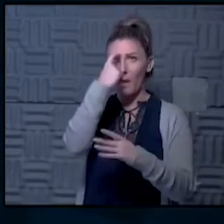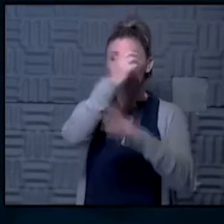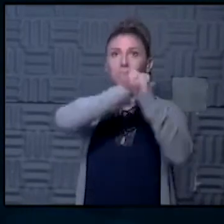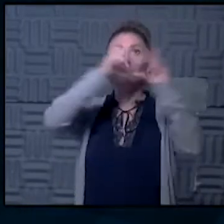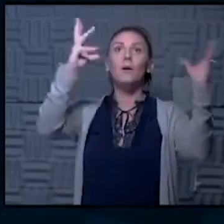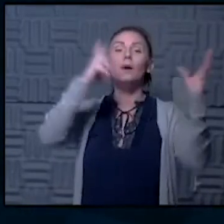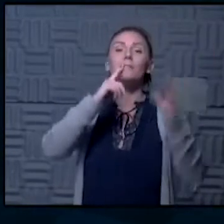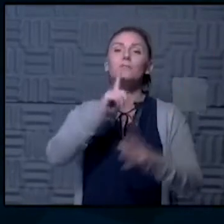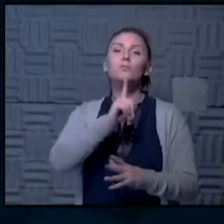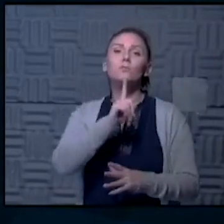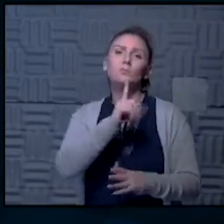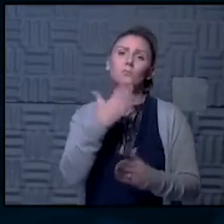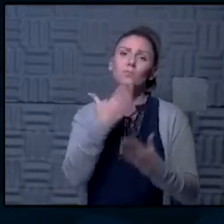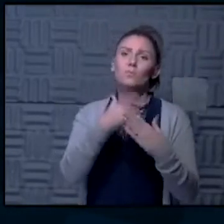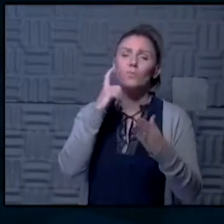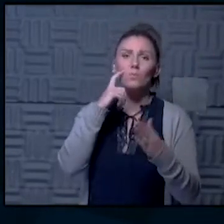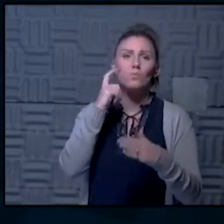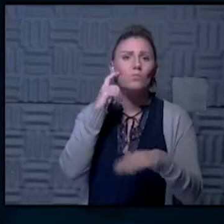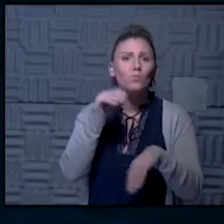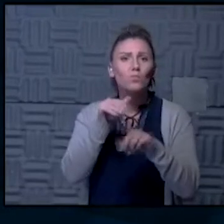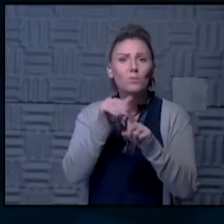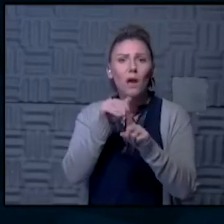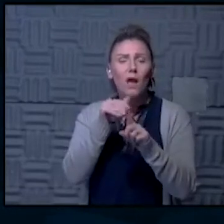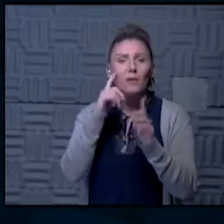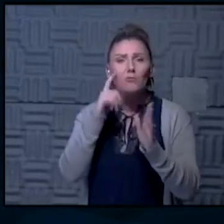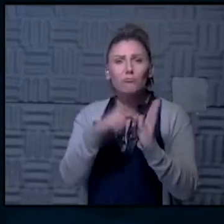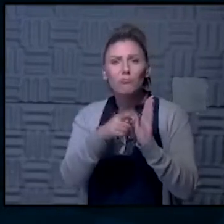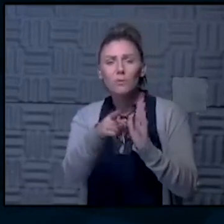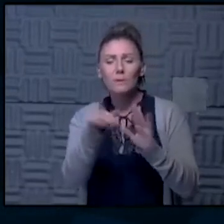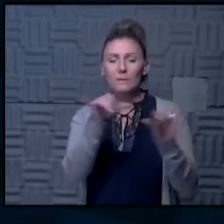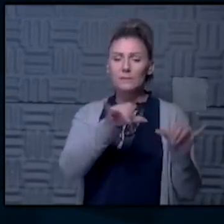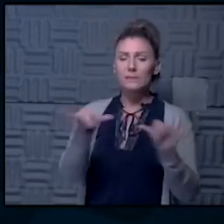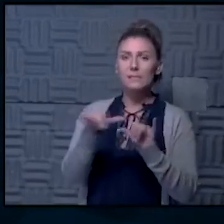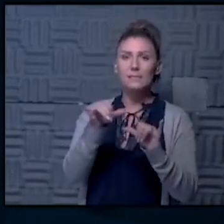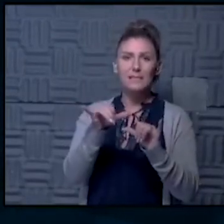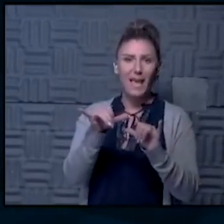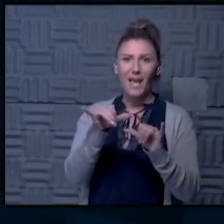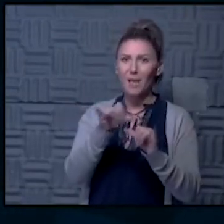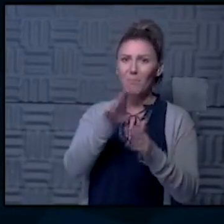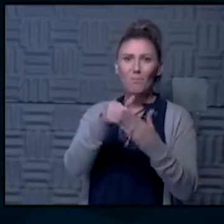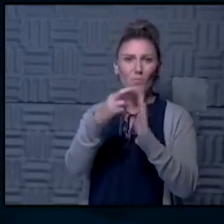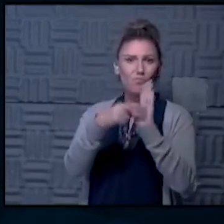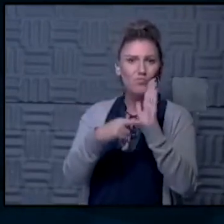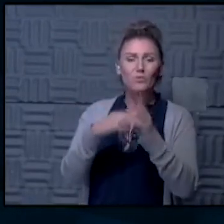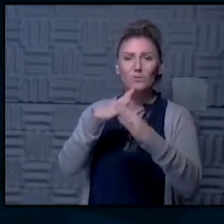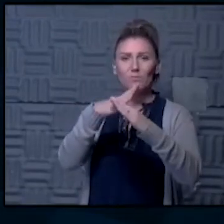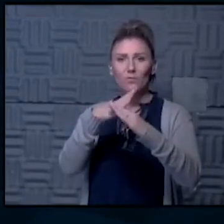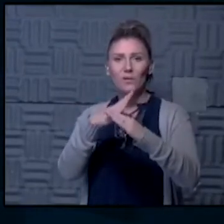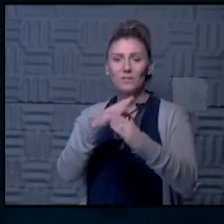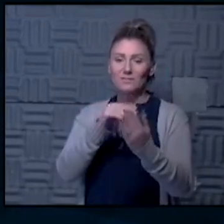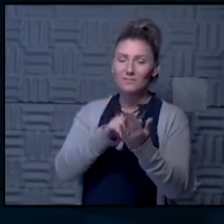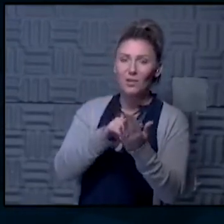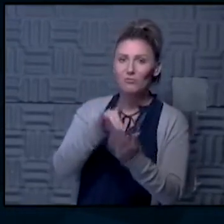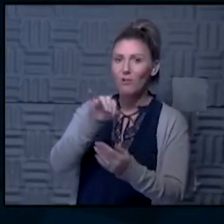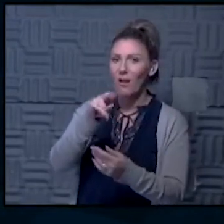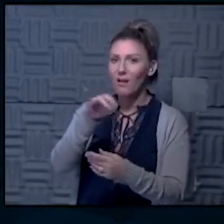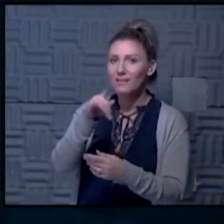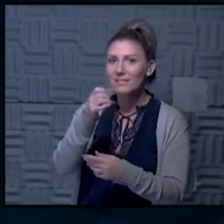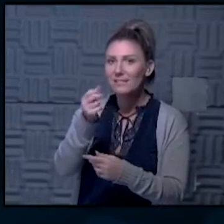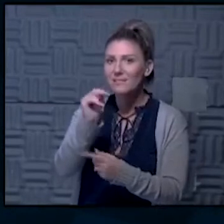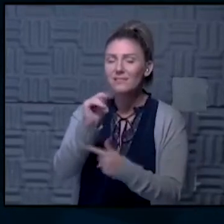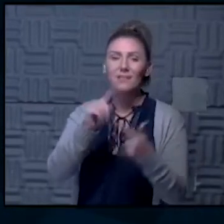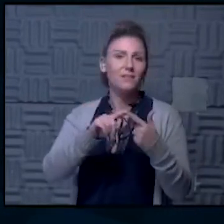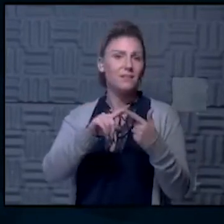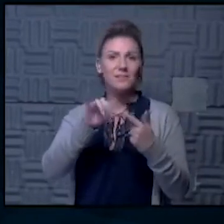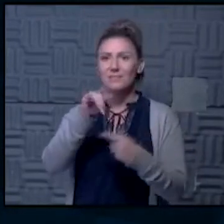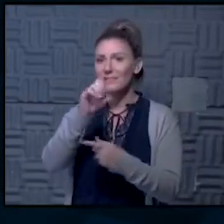really great reminder of those same pillars of infection prevention that Dr. Hawkinson, Dr. Stites,